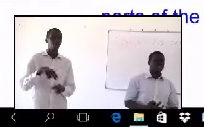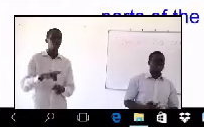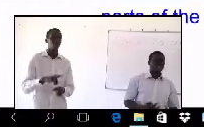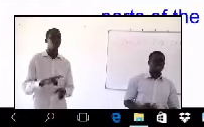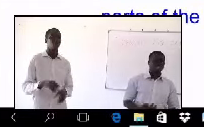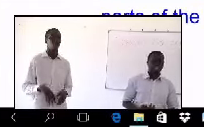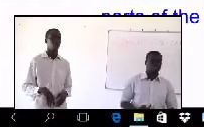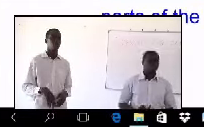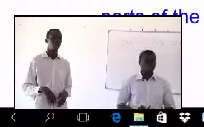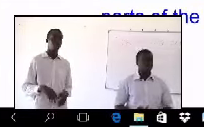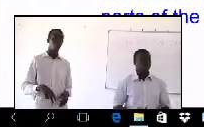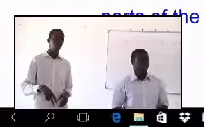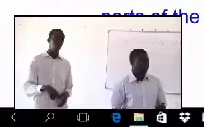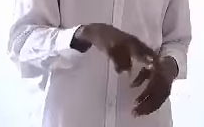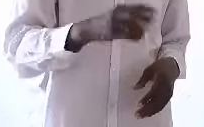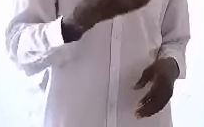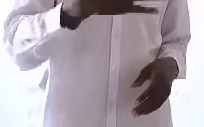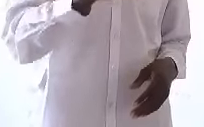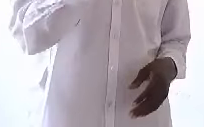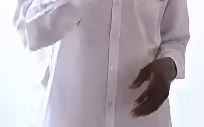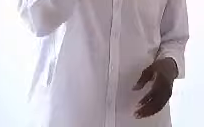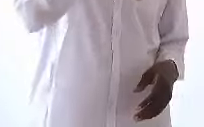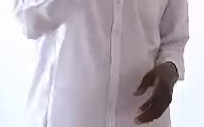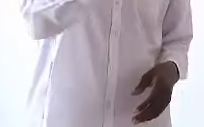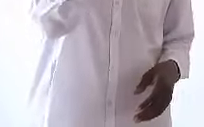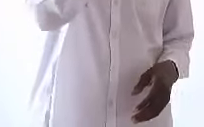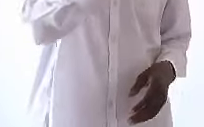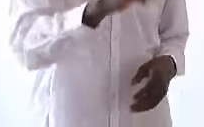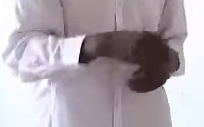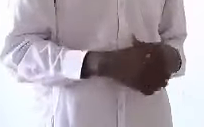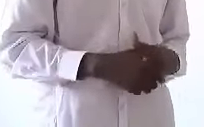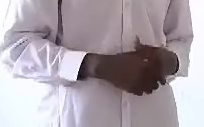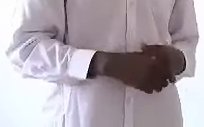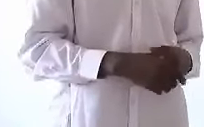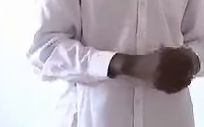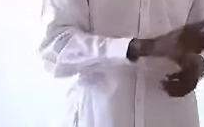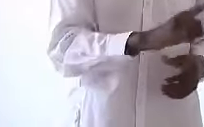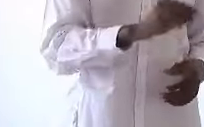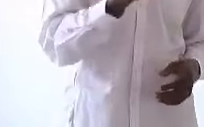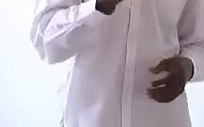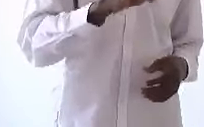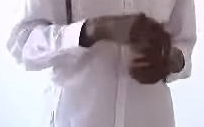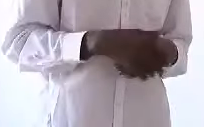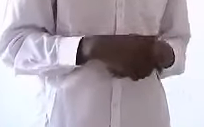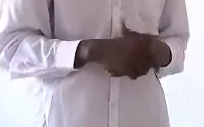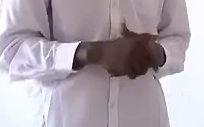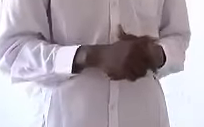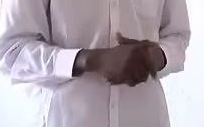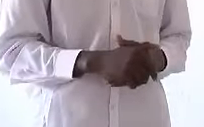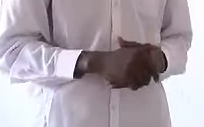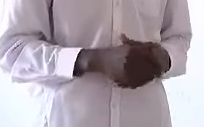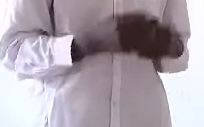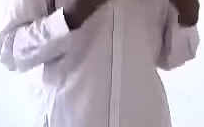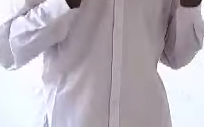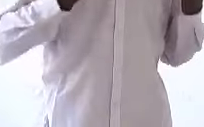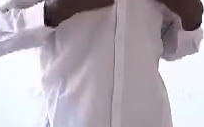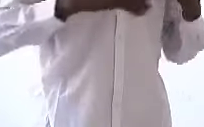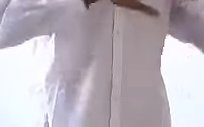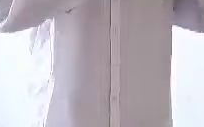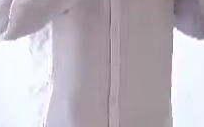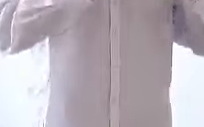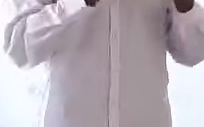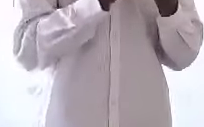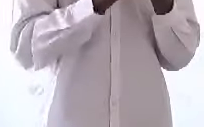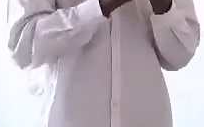nervous systems and motor neurons running from the central nervous system to all parts of the body. So now, these